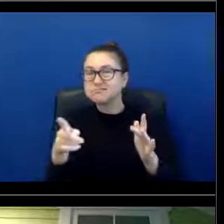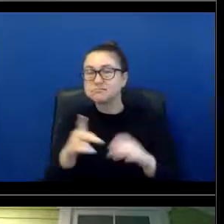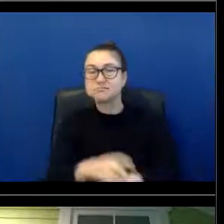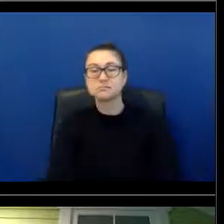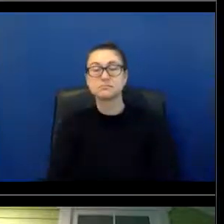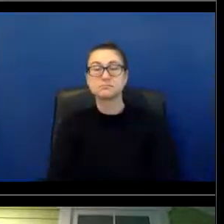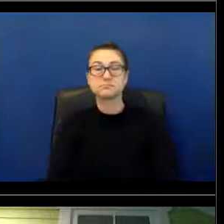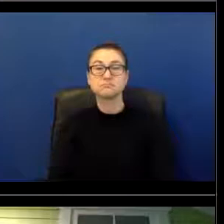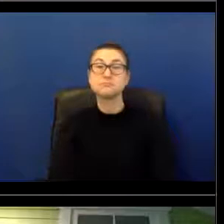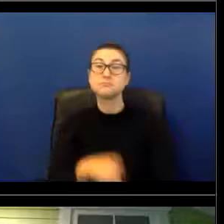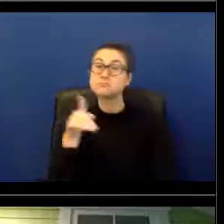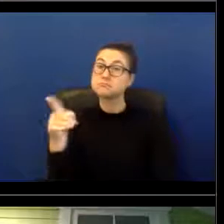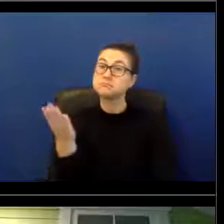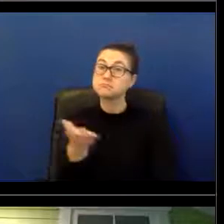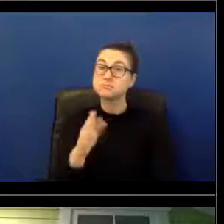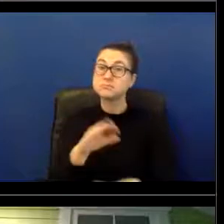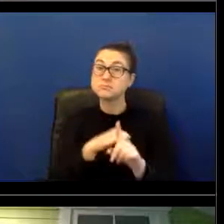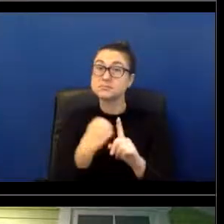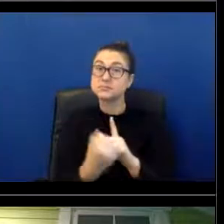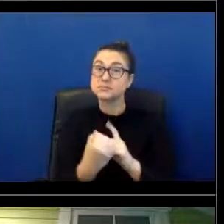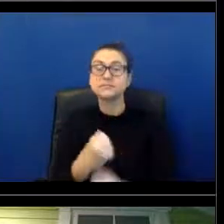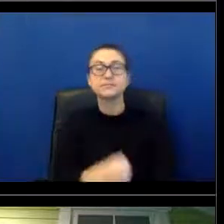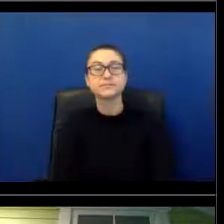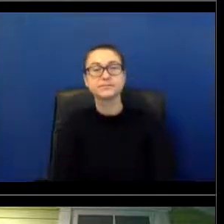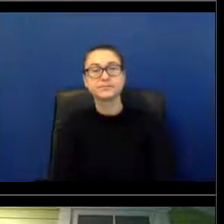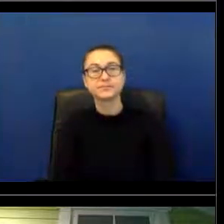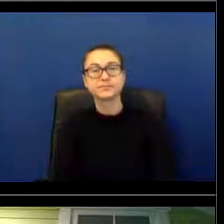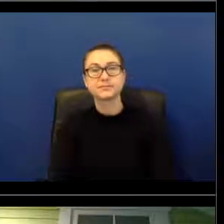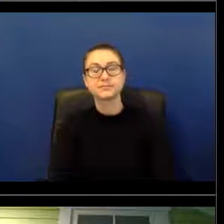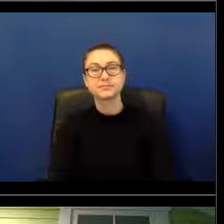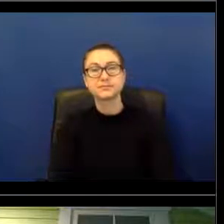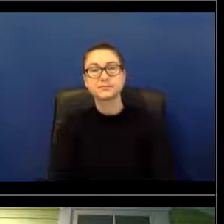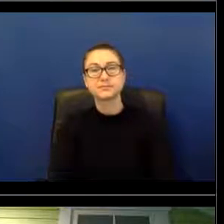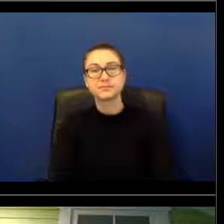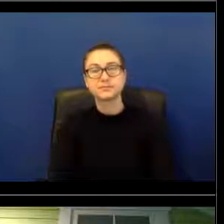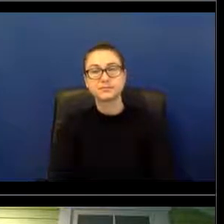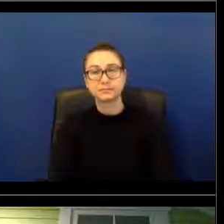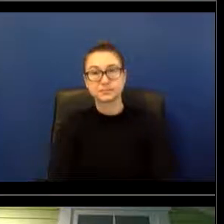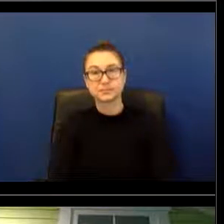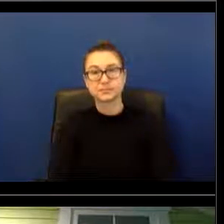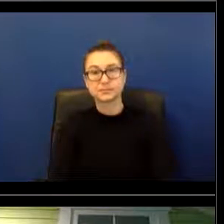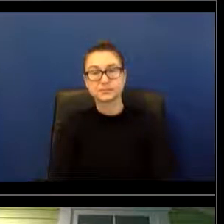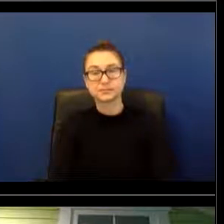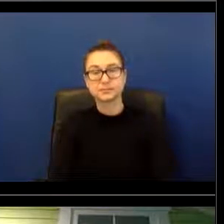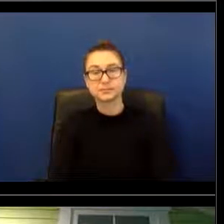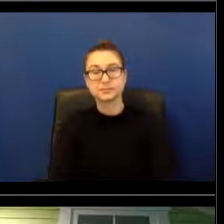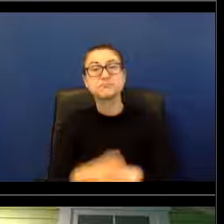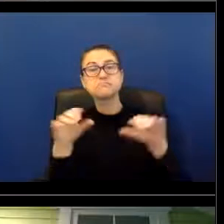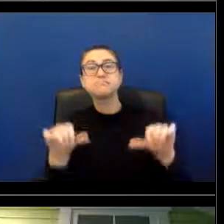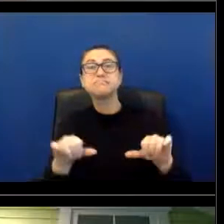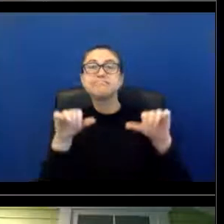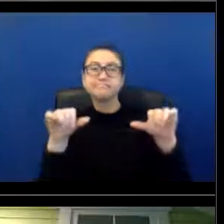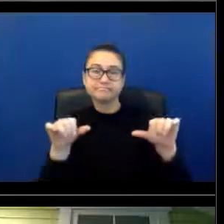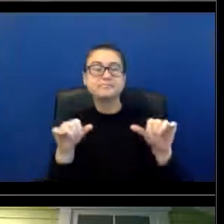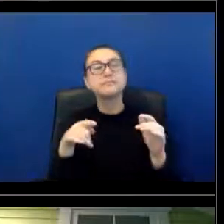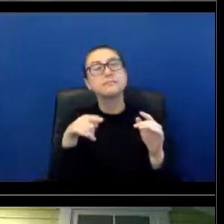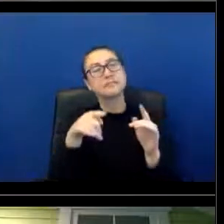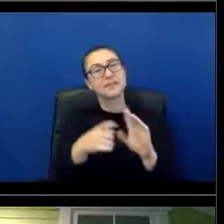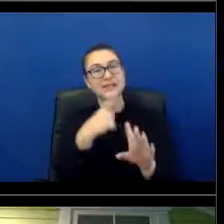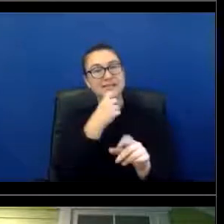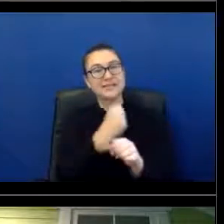scenario, Bridget? Okay, so the first scenario that we're going to talk about is a fencing